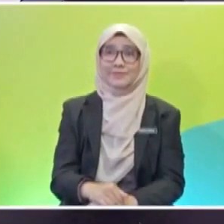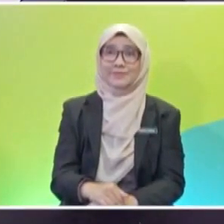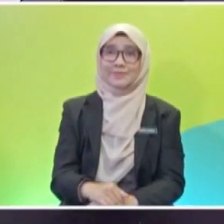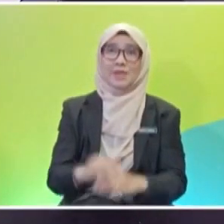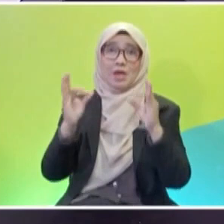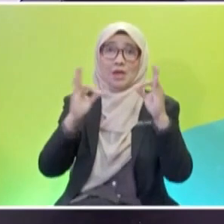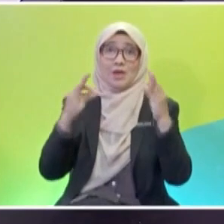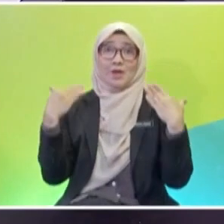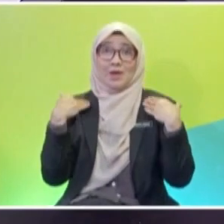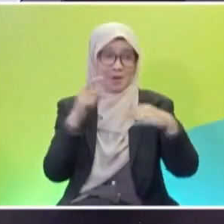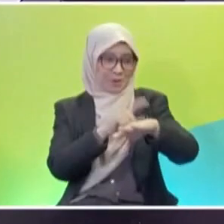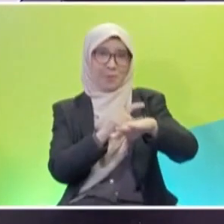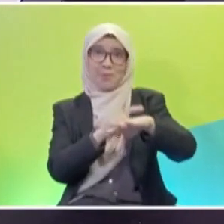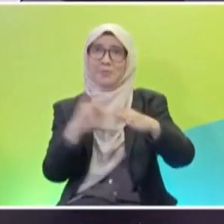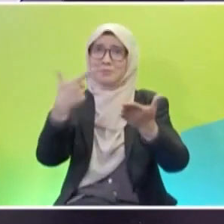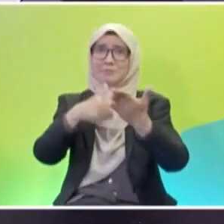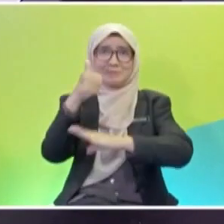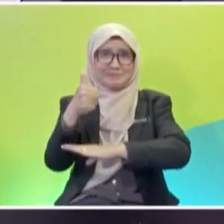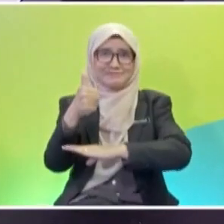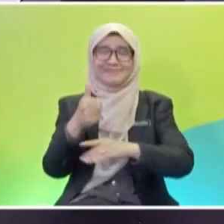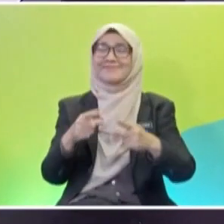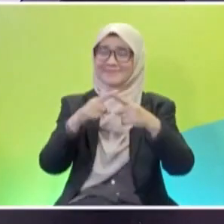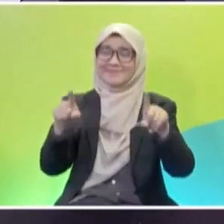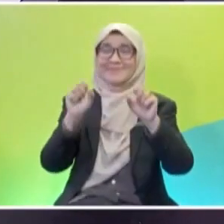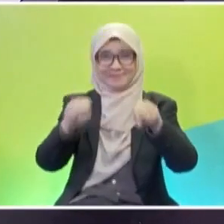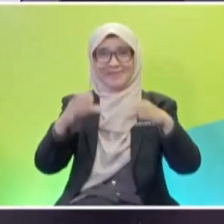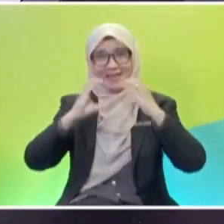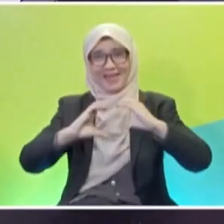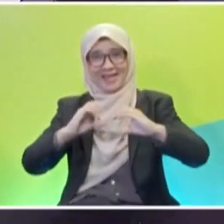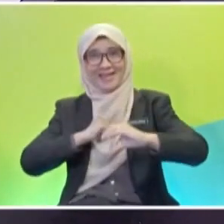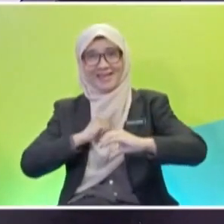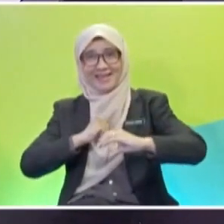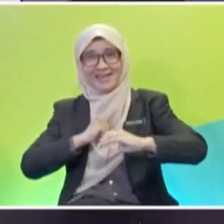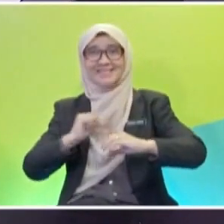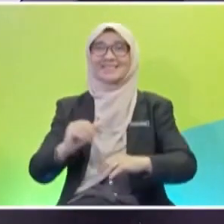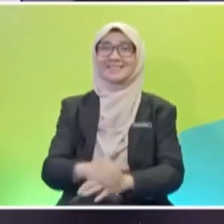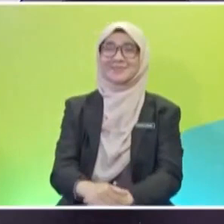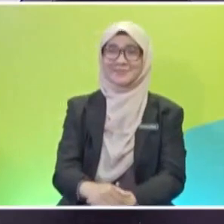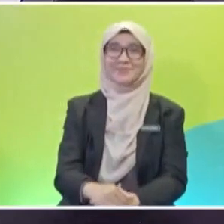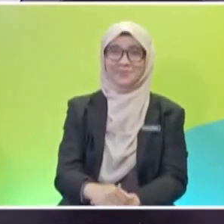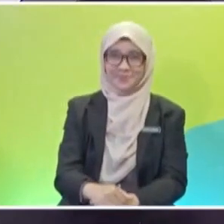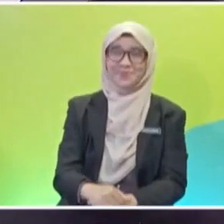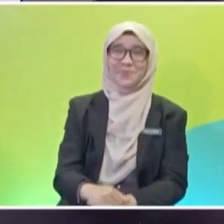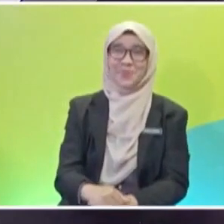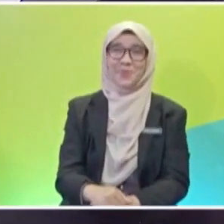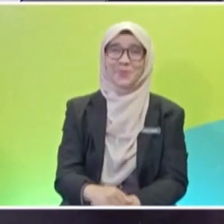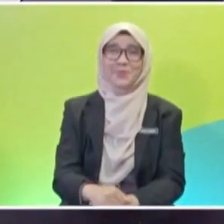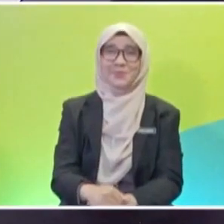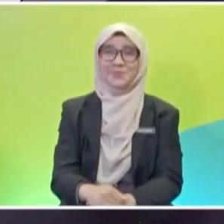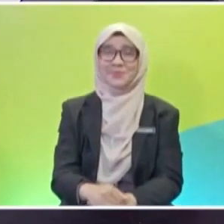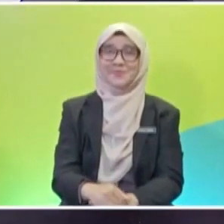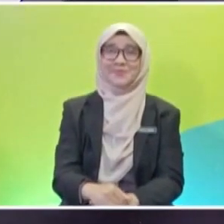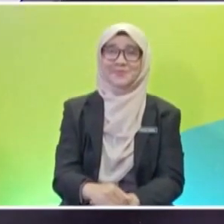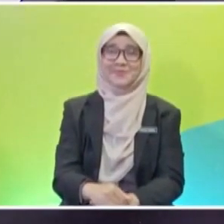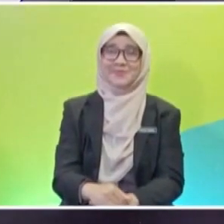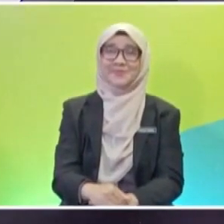a tick timer tock. actually. Yes. Okay, And then when the time's up, you go. who is- Ah, So I there's a made my timer own. there. I made my